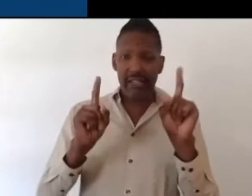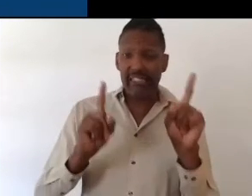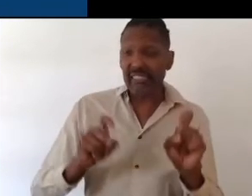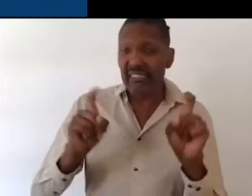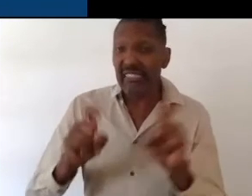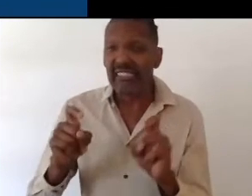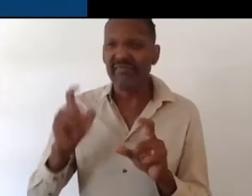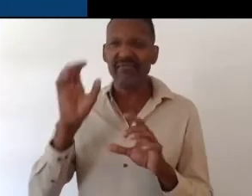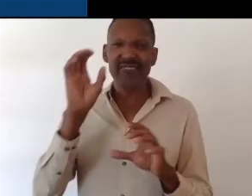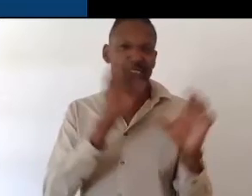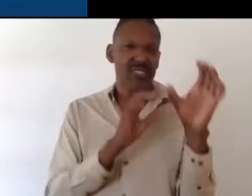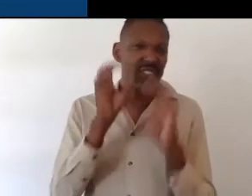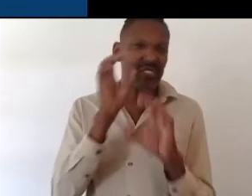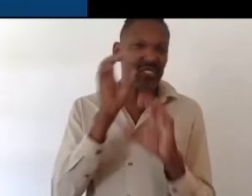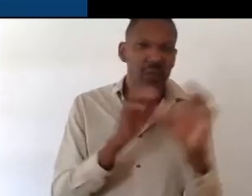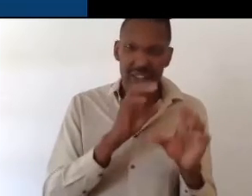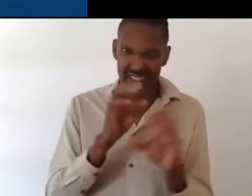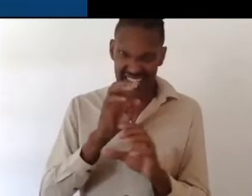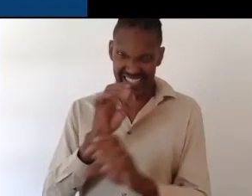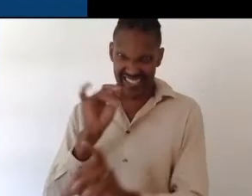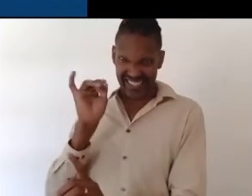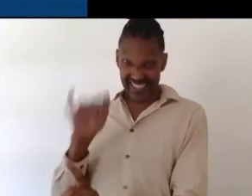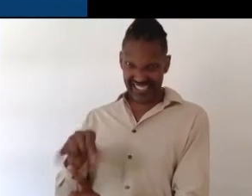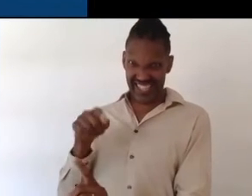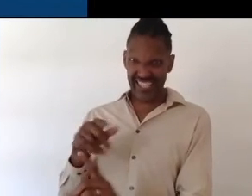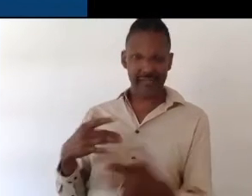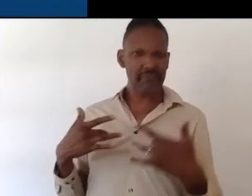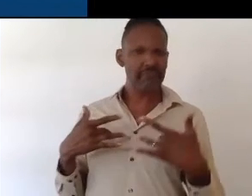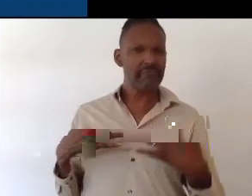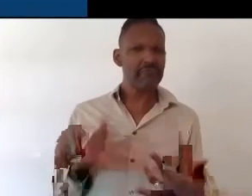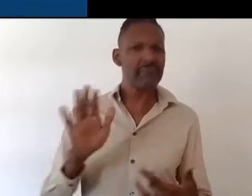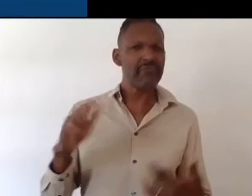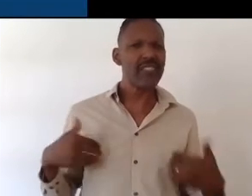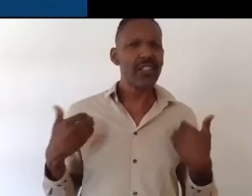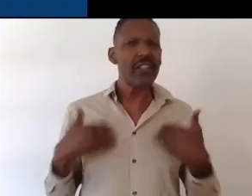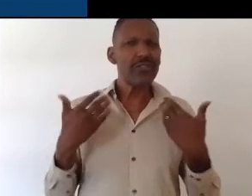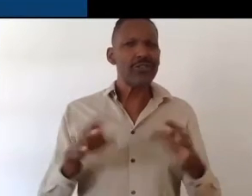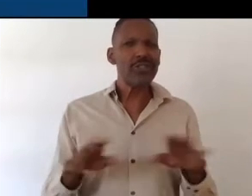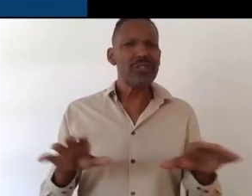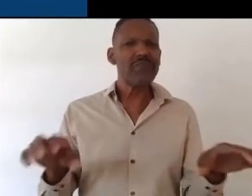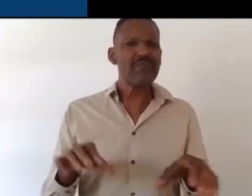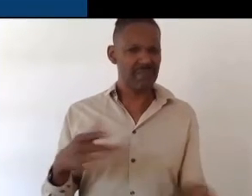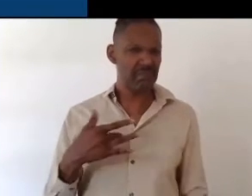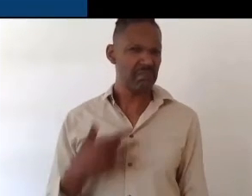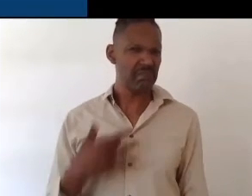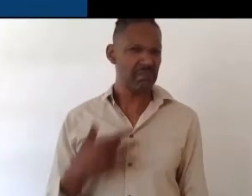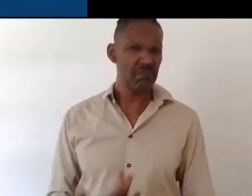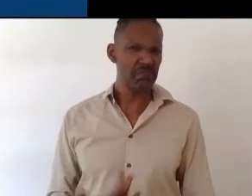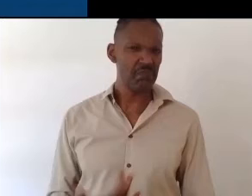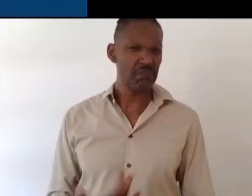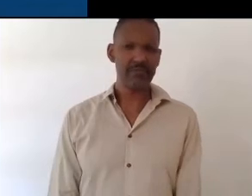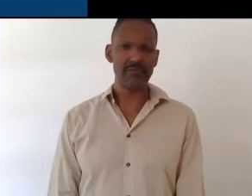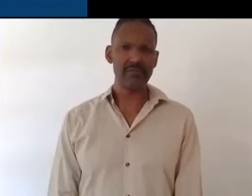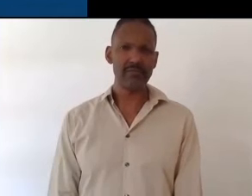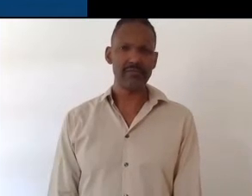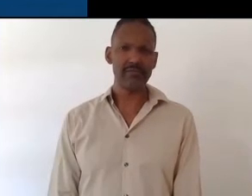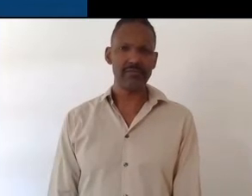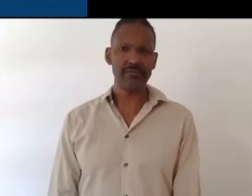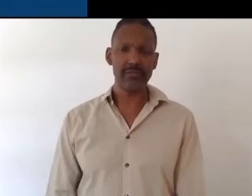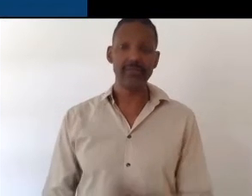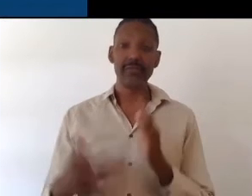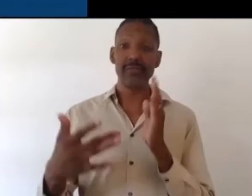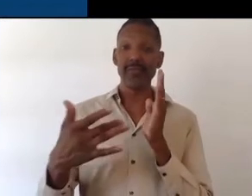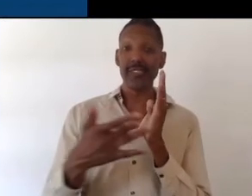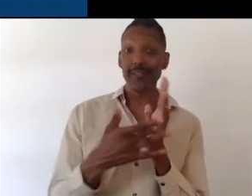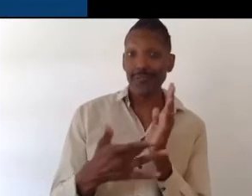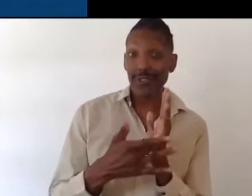them. This is what young children do. We define technology as any tool that helps